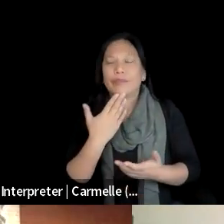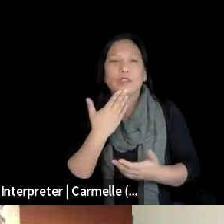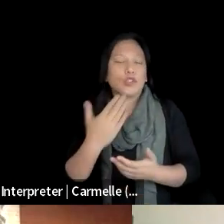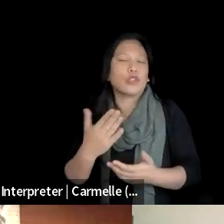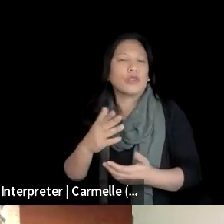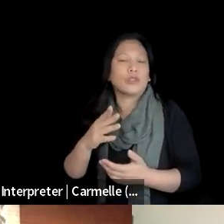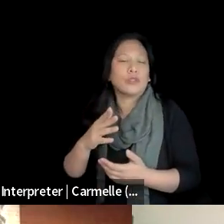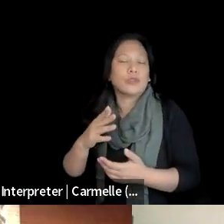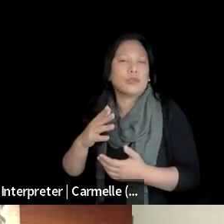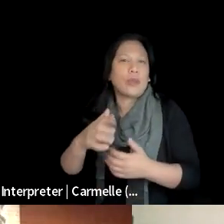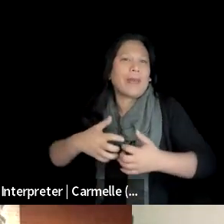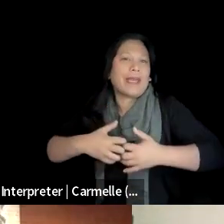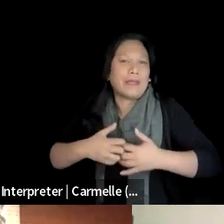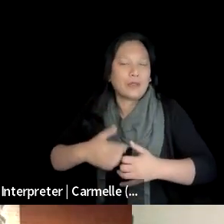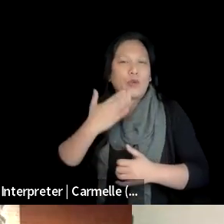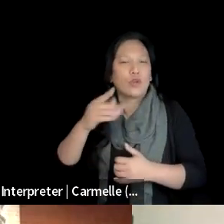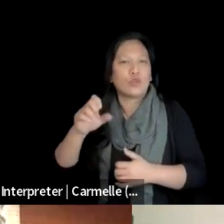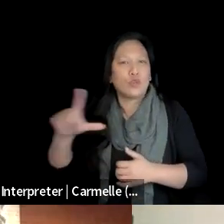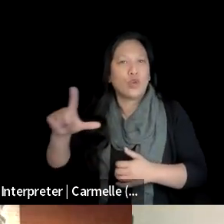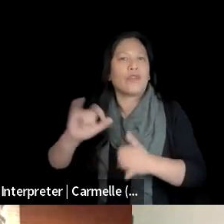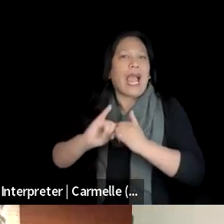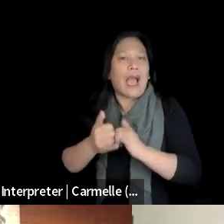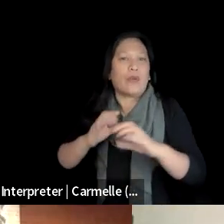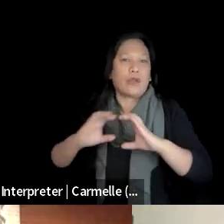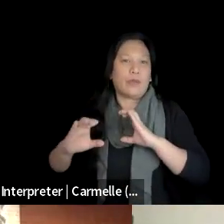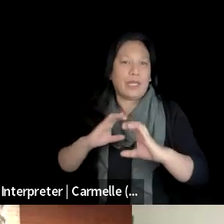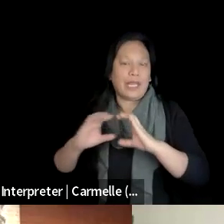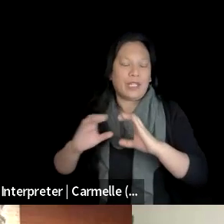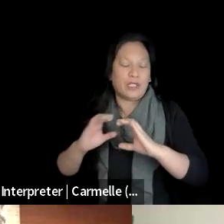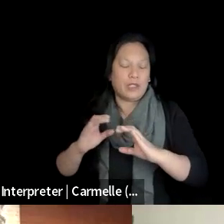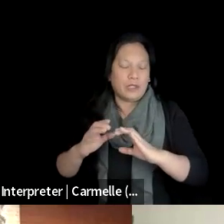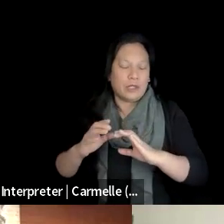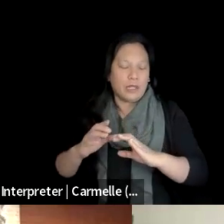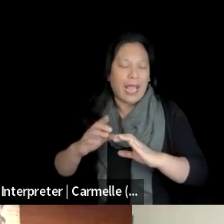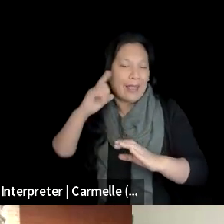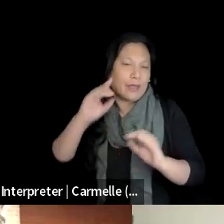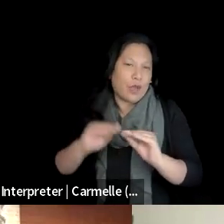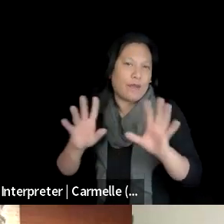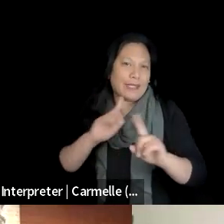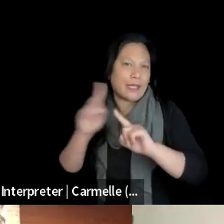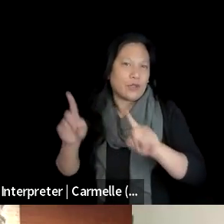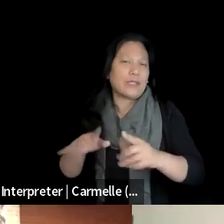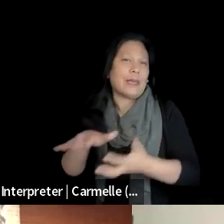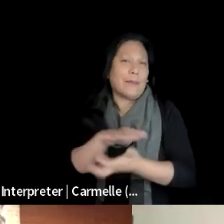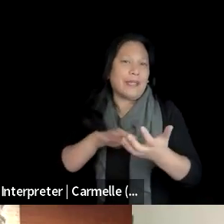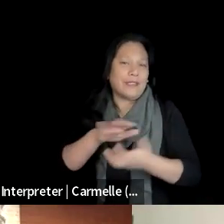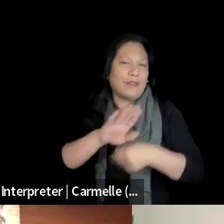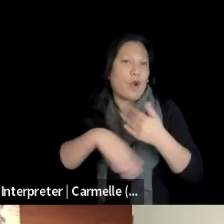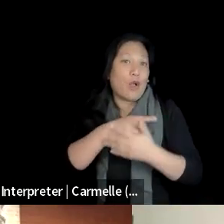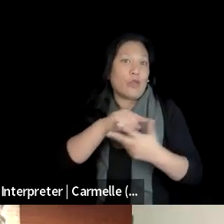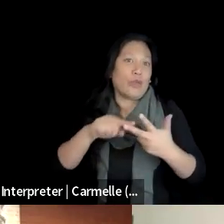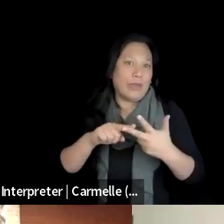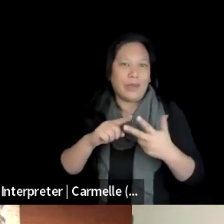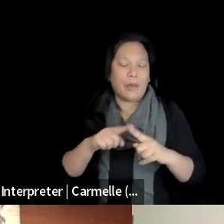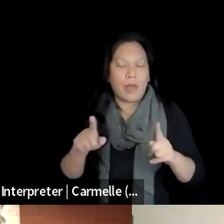to communicate? And obviously it's some kind of hybrid. But I think if you're in the position